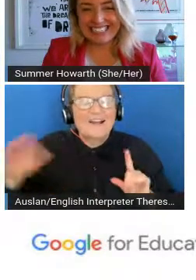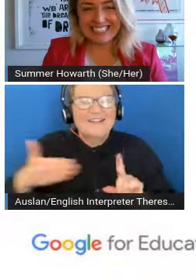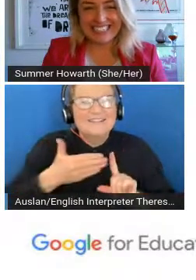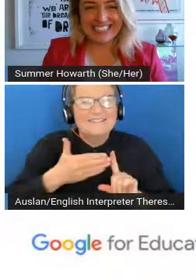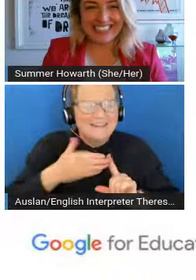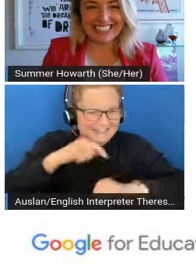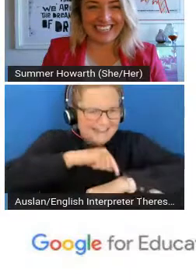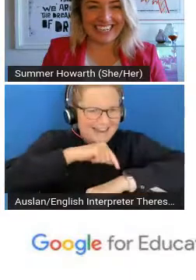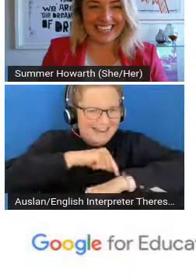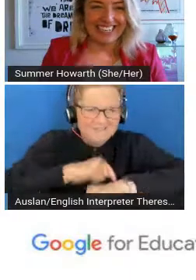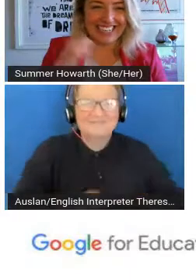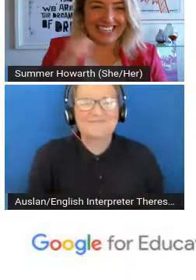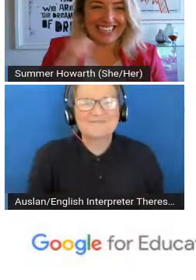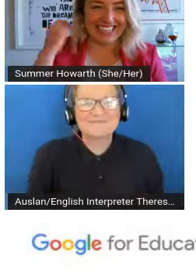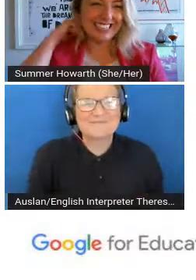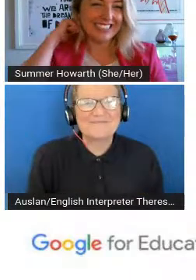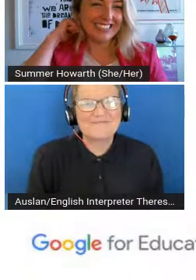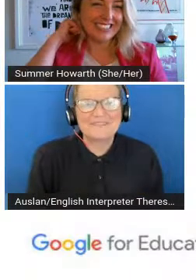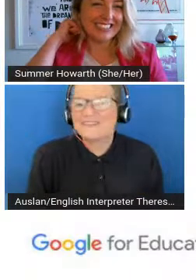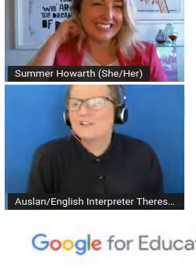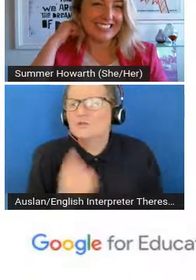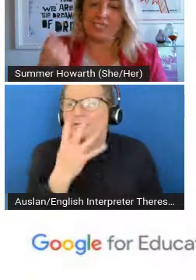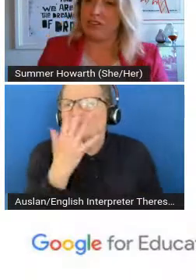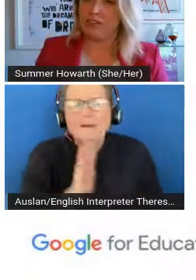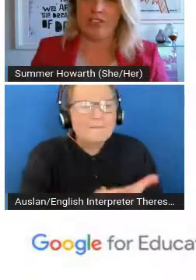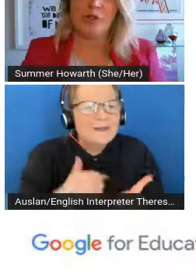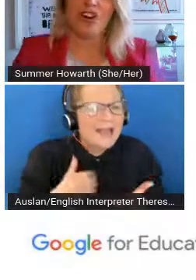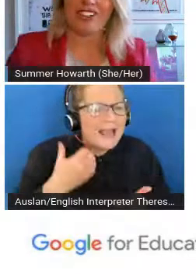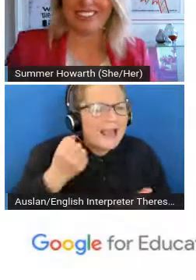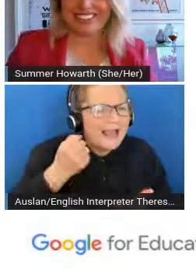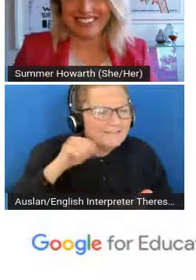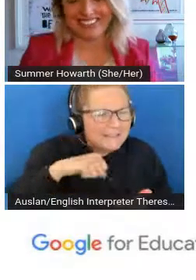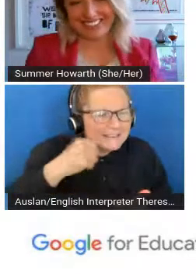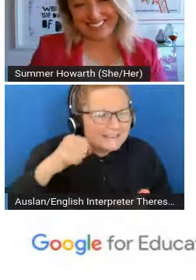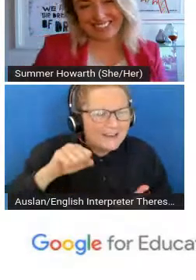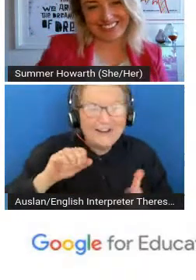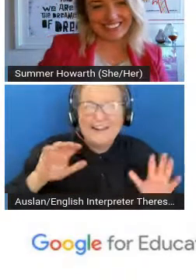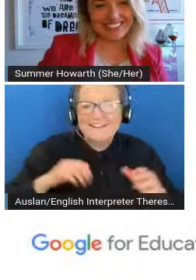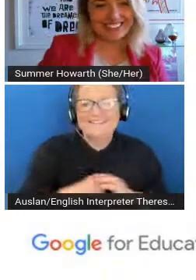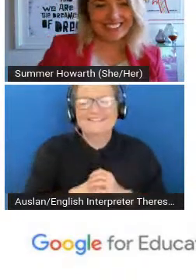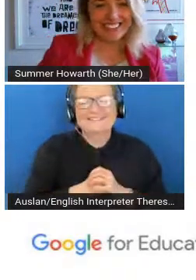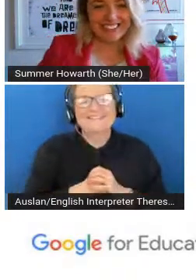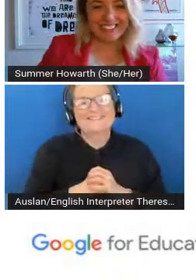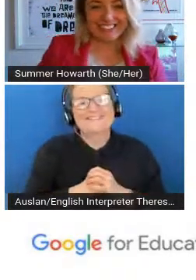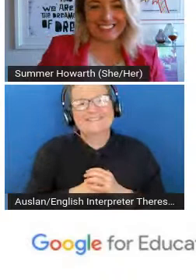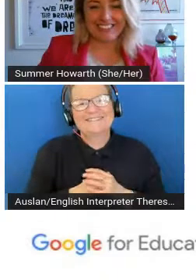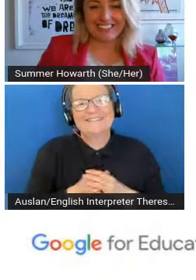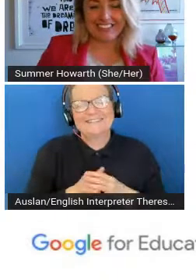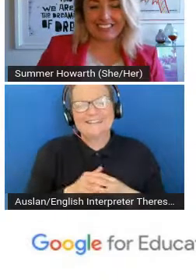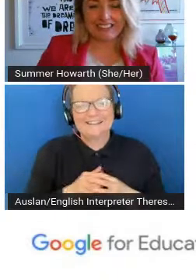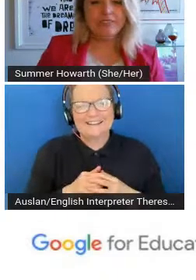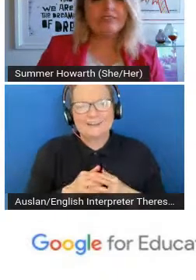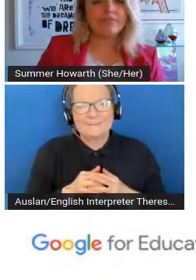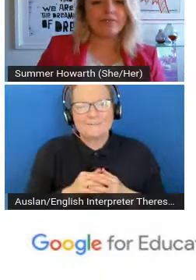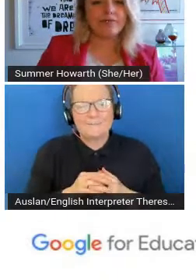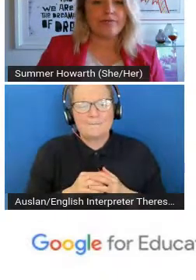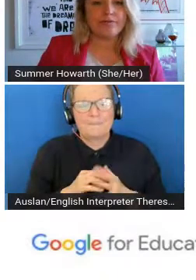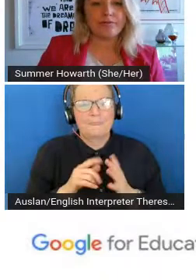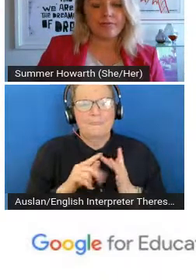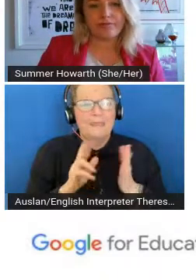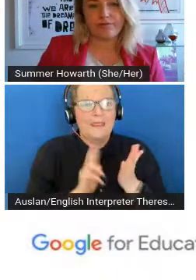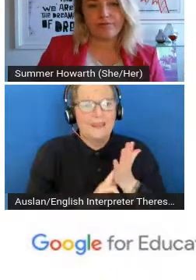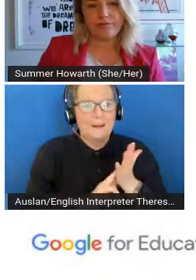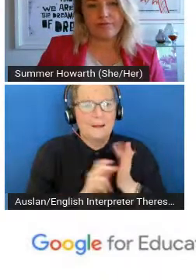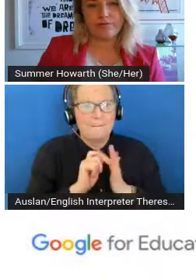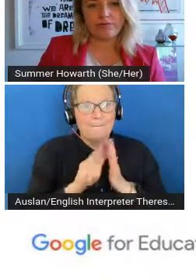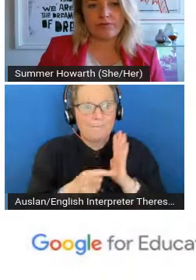time. Do I have 45 minutes? So here, here's input, right? So we talked about that. I think